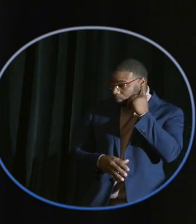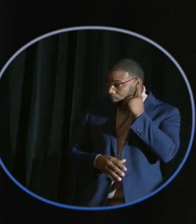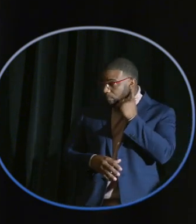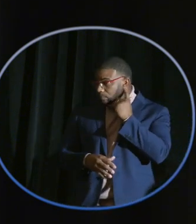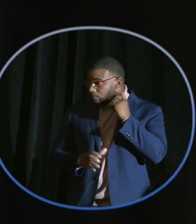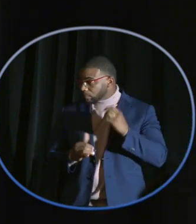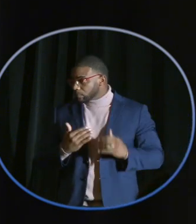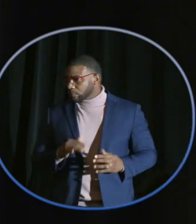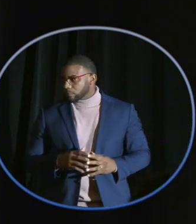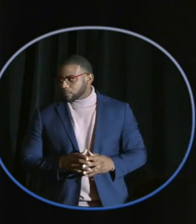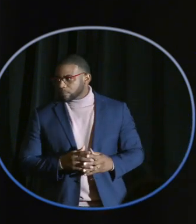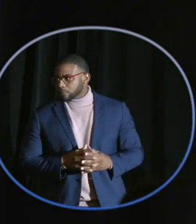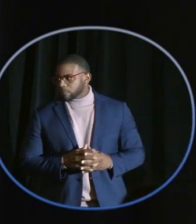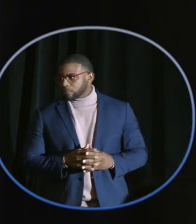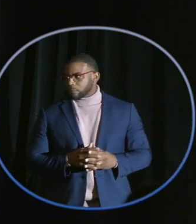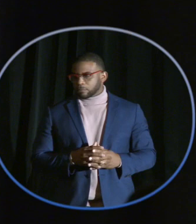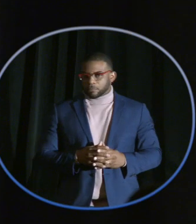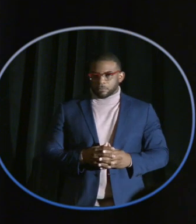That's good.